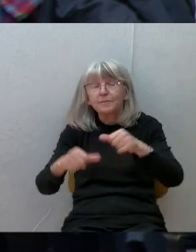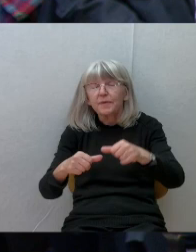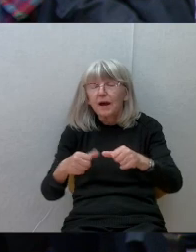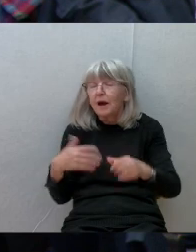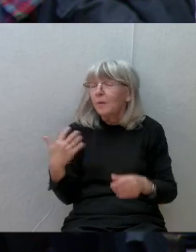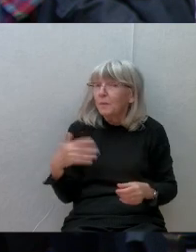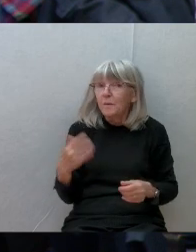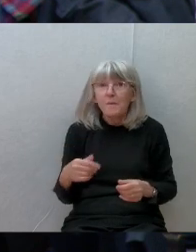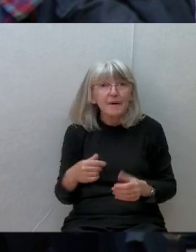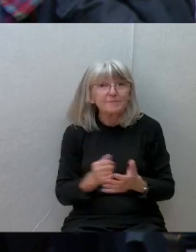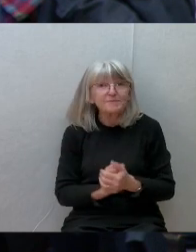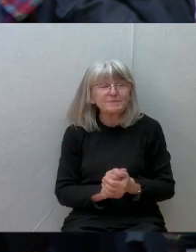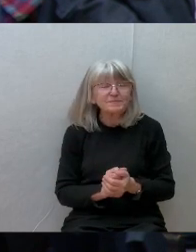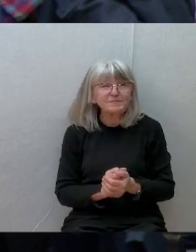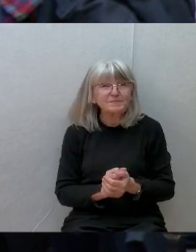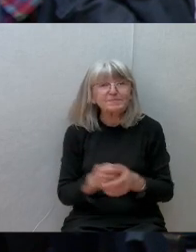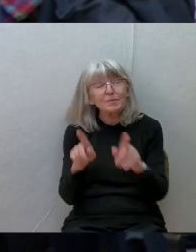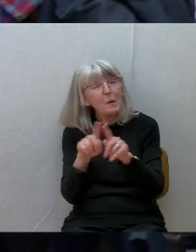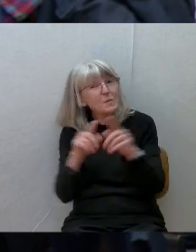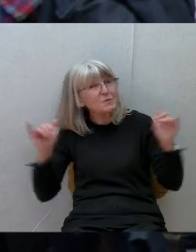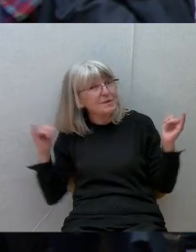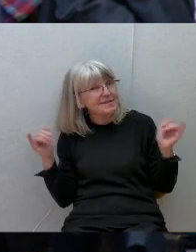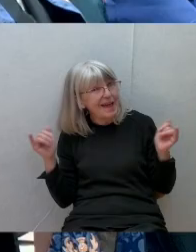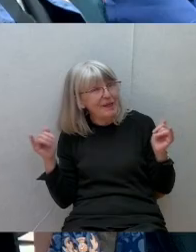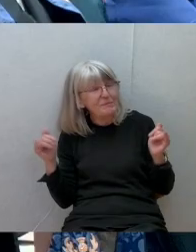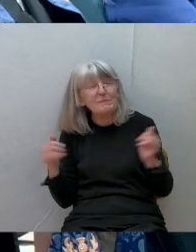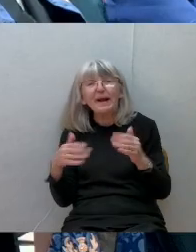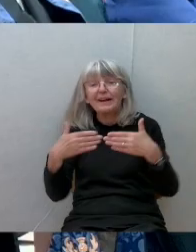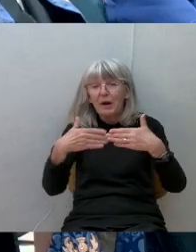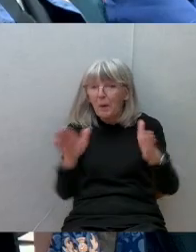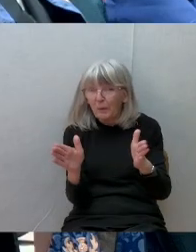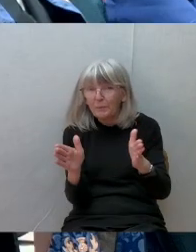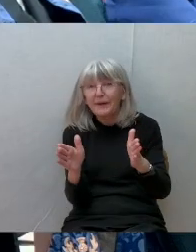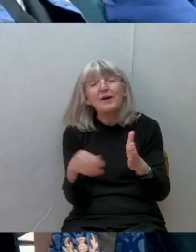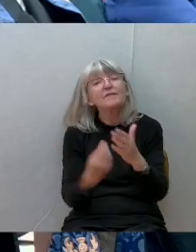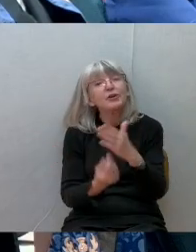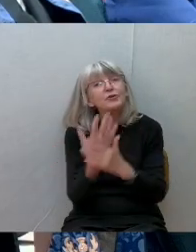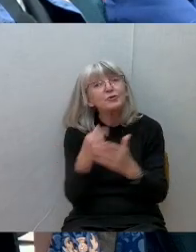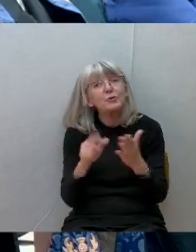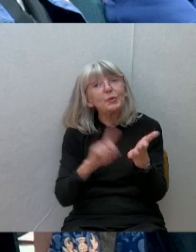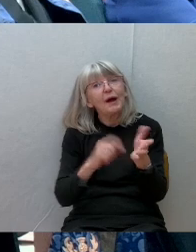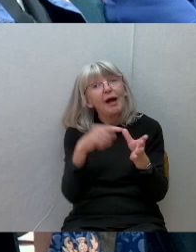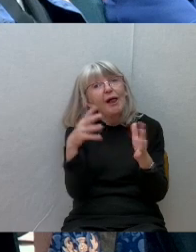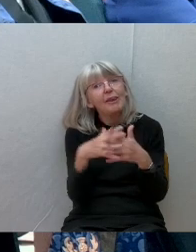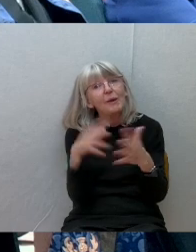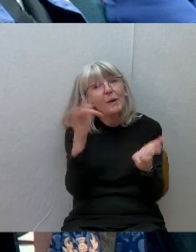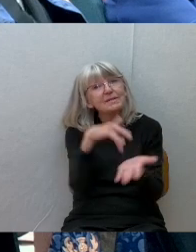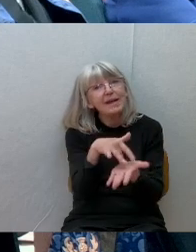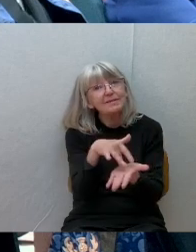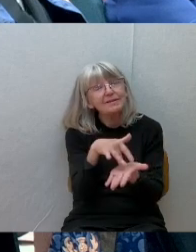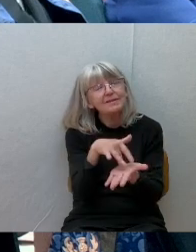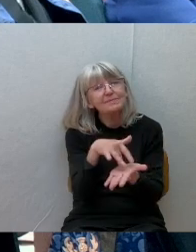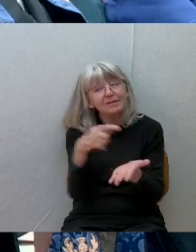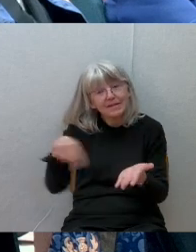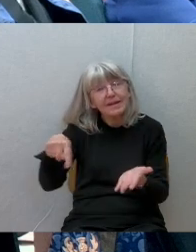but we've also celebrated the opening of a new law center in February this year. Both of these